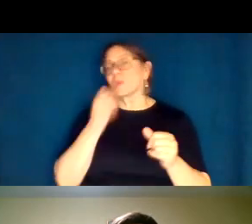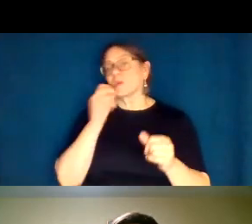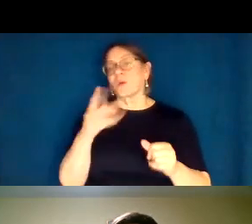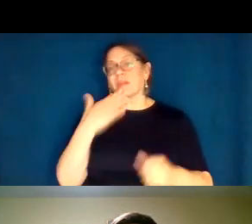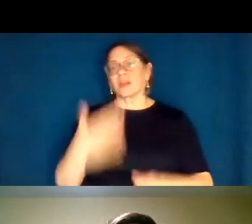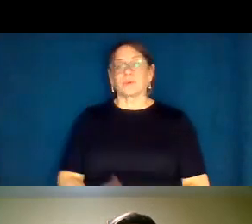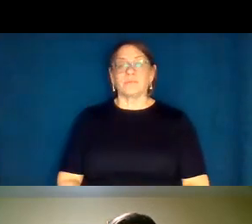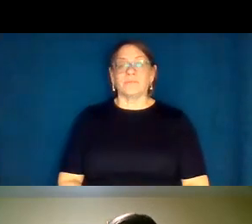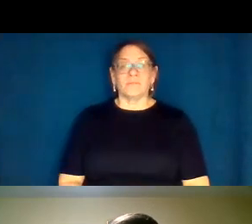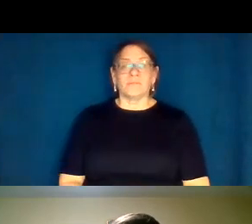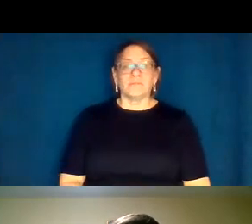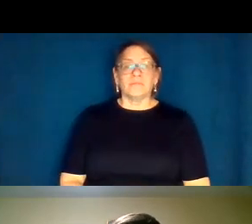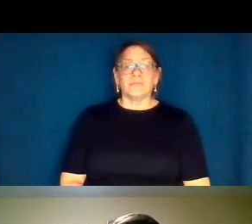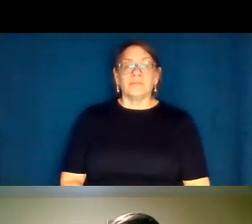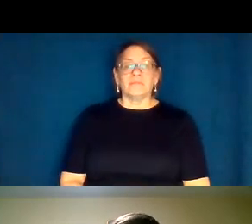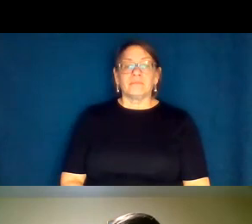Okay.